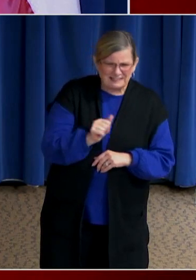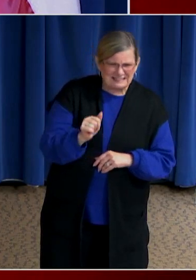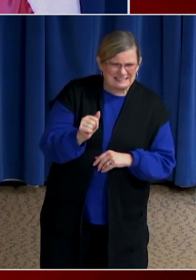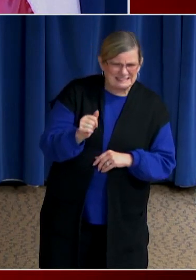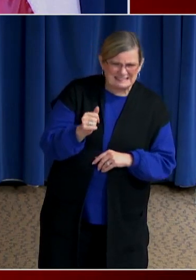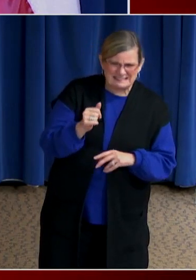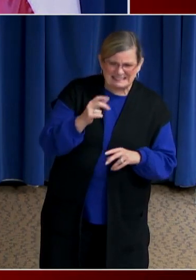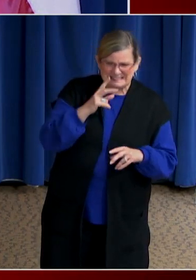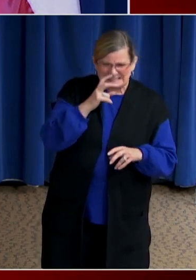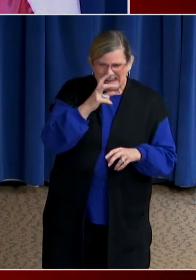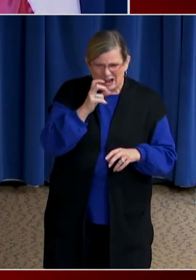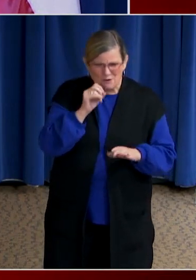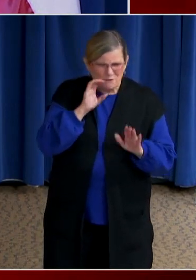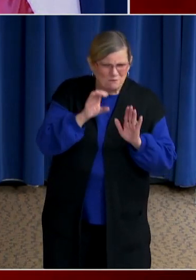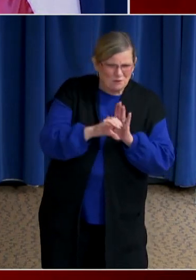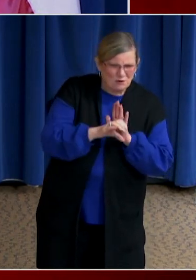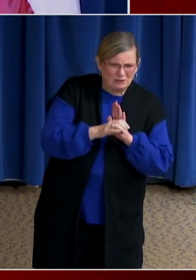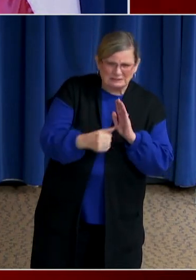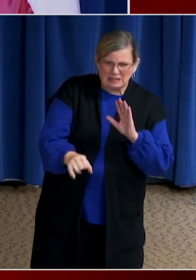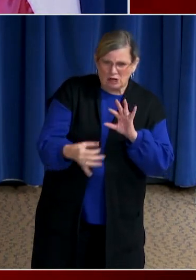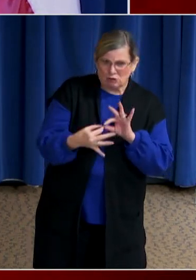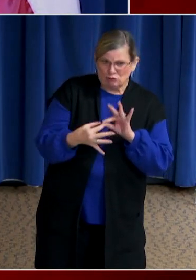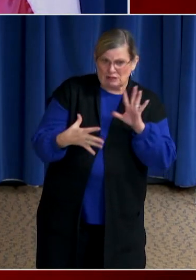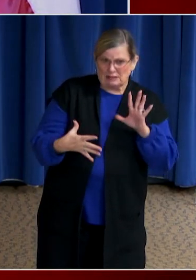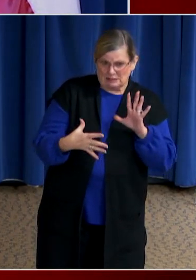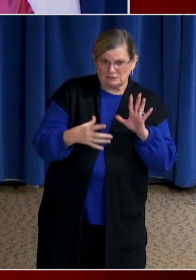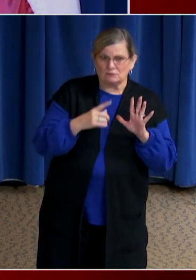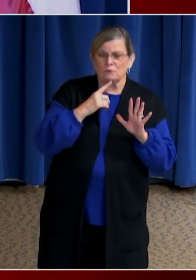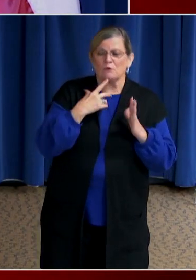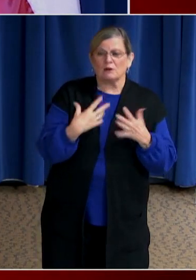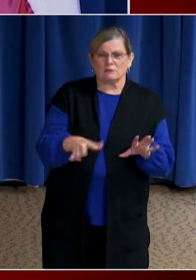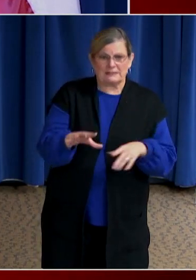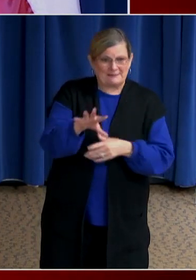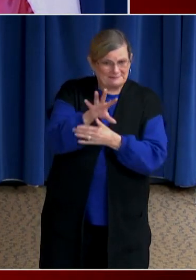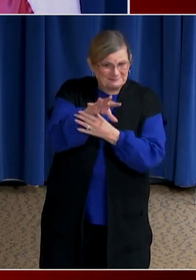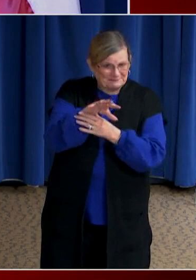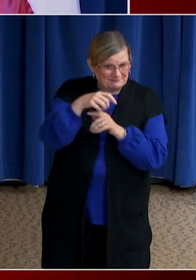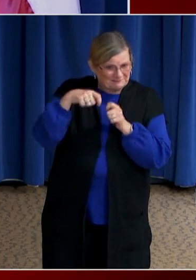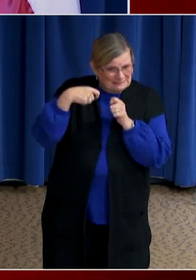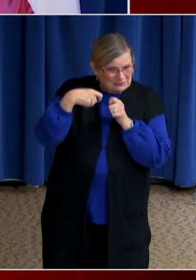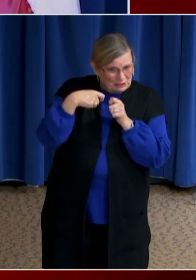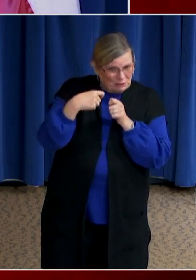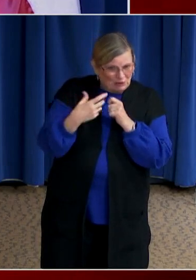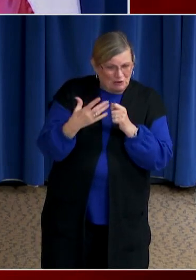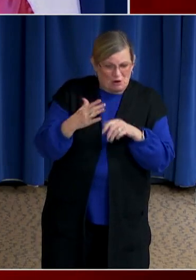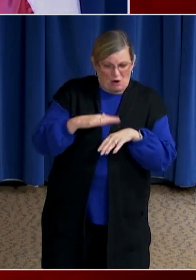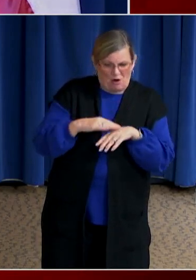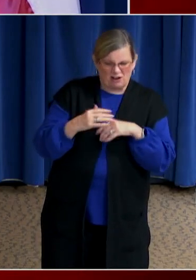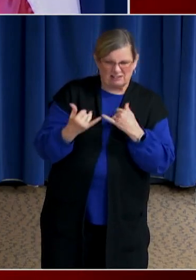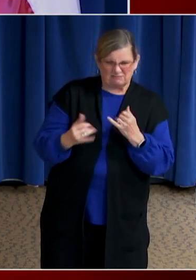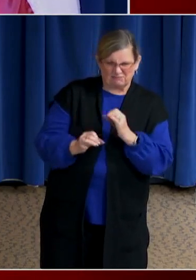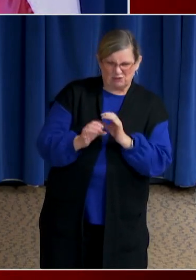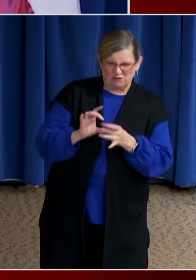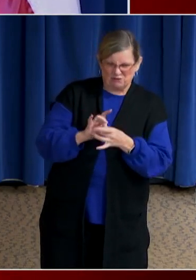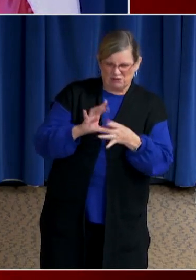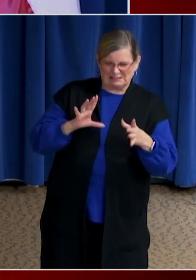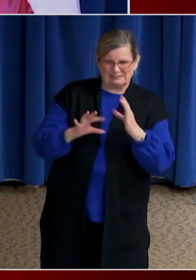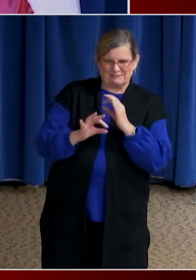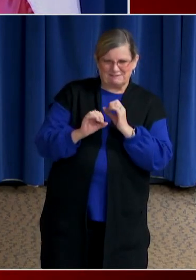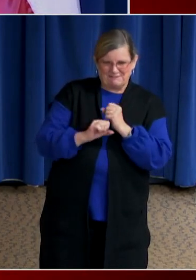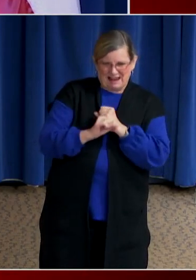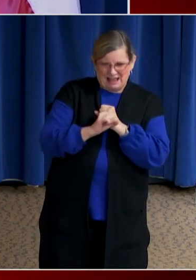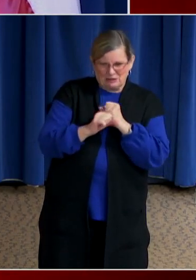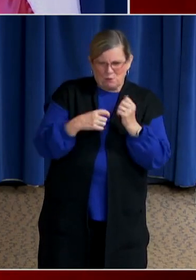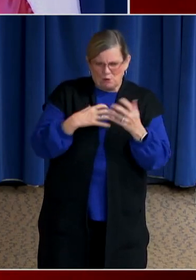photos or anything you're releasing as far as there stuff? Is video, so we're trying to put together a flyer right now with the best, the clearest images of some folks that